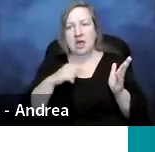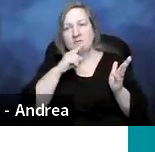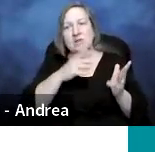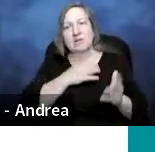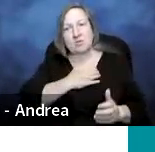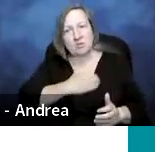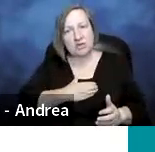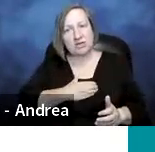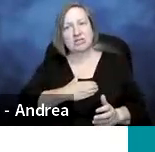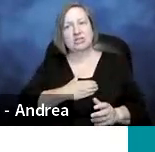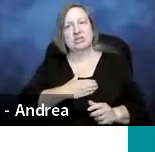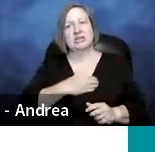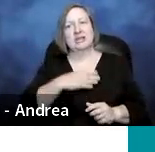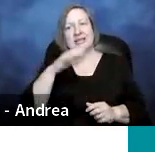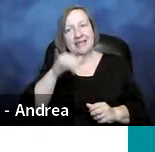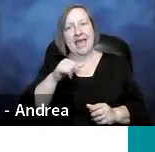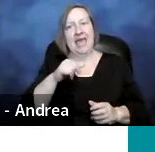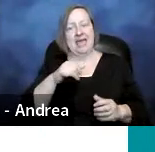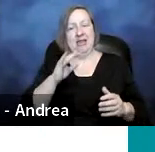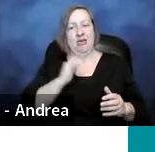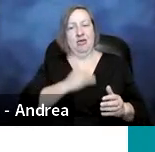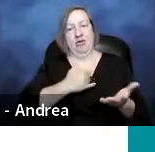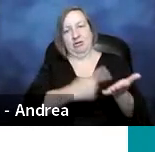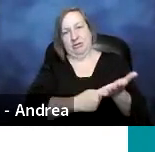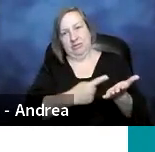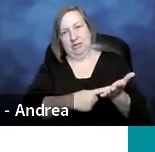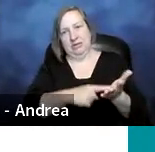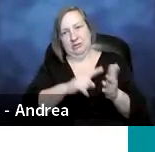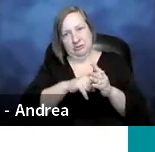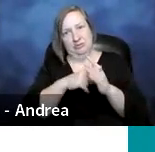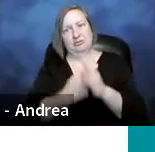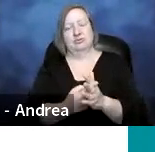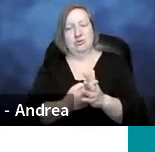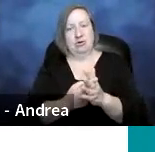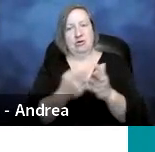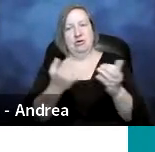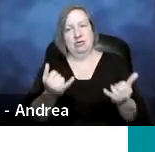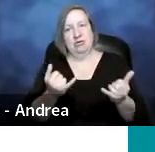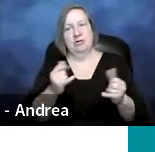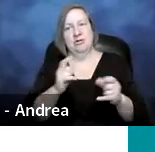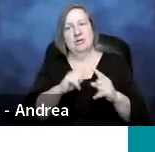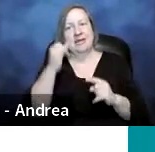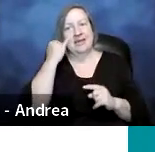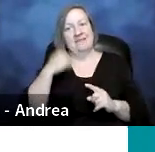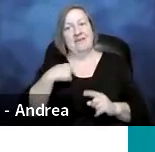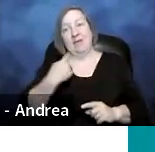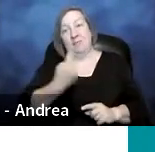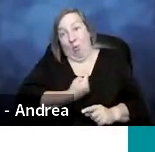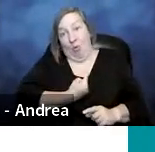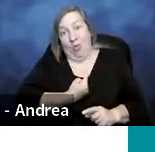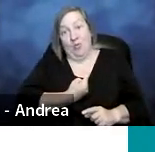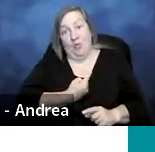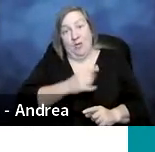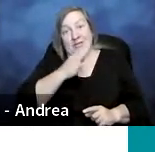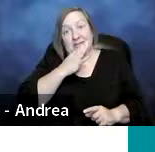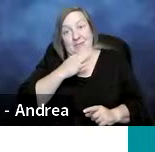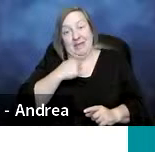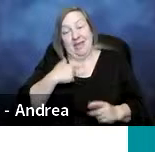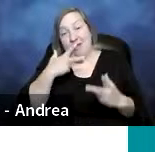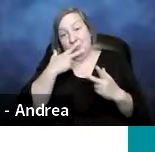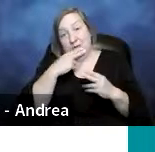that that would be where the conversation probably starts. But if I'm the only one speaking out of turn, I will shut my mouth.